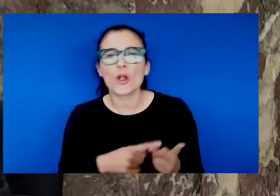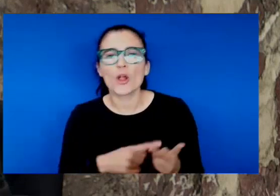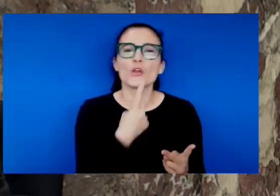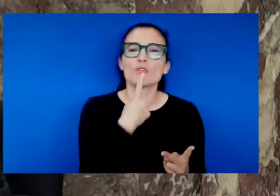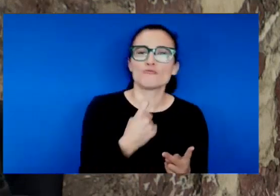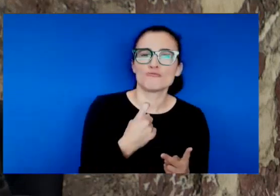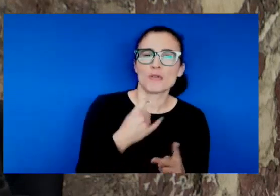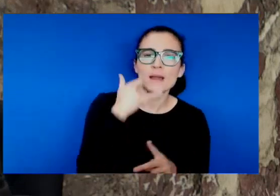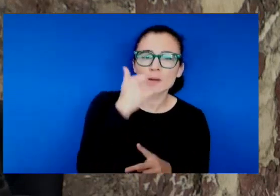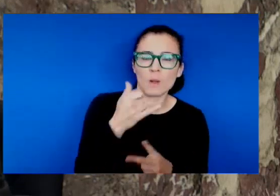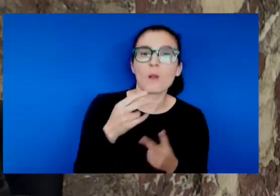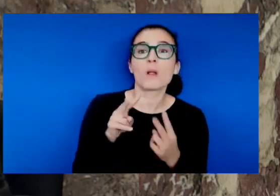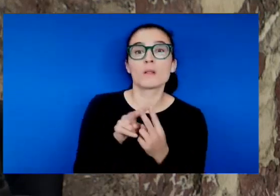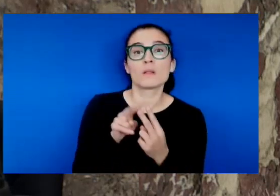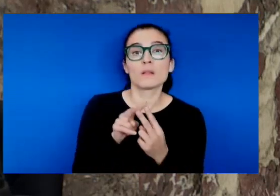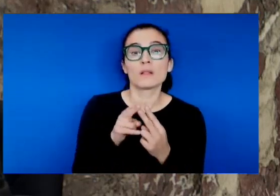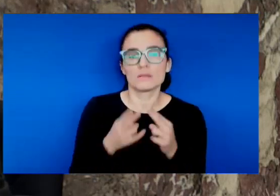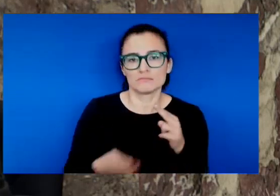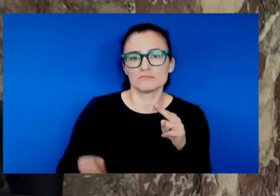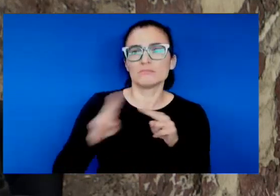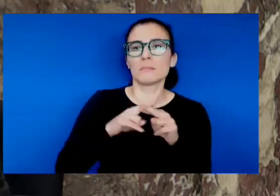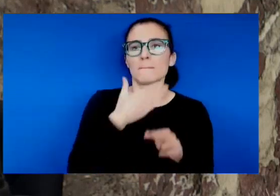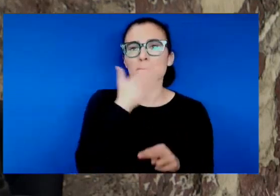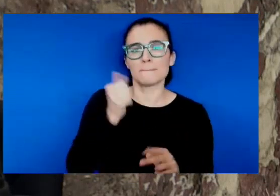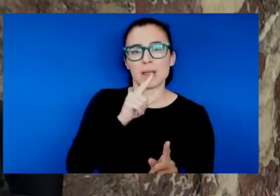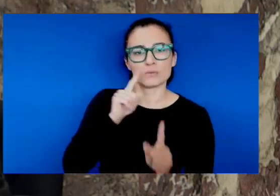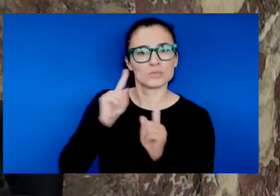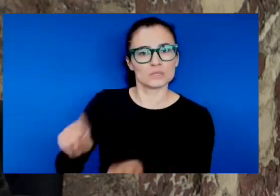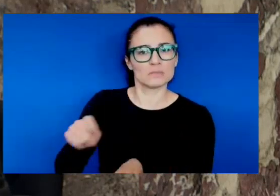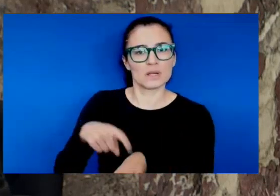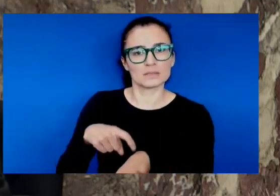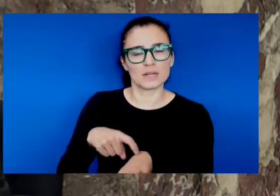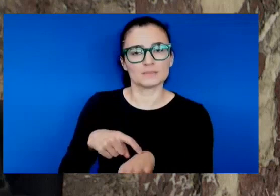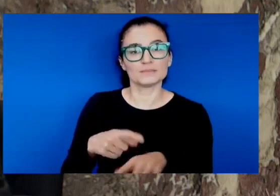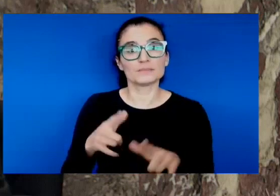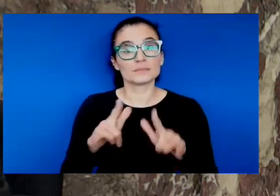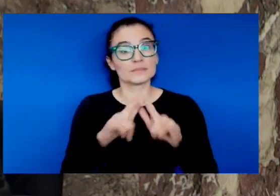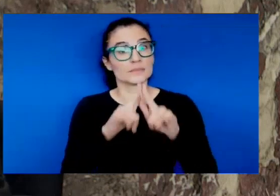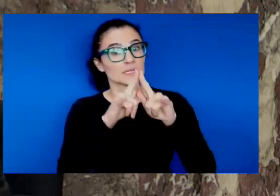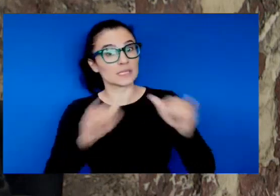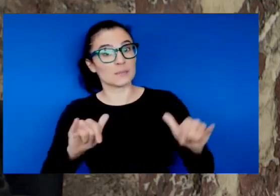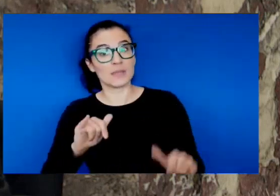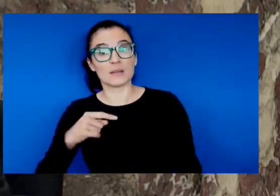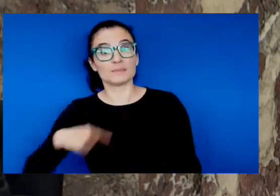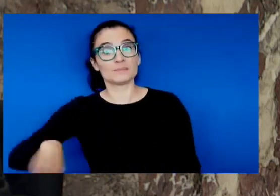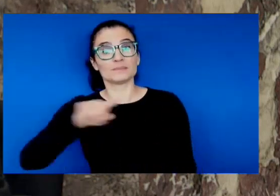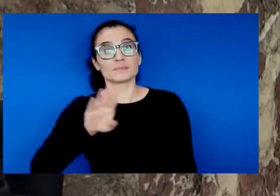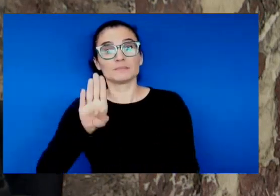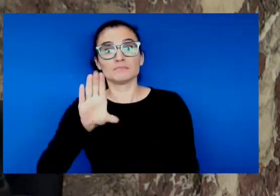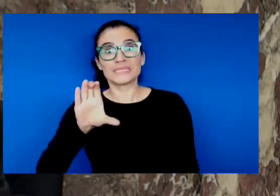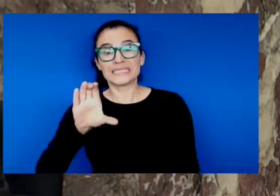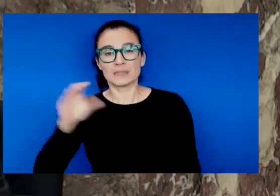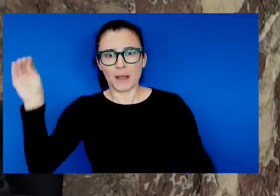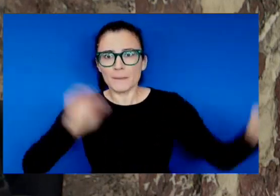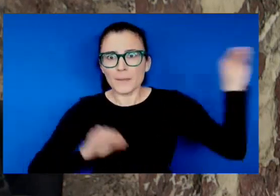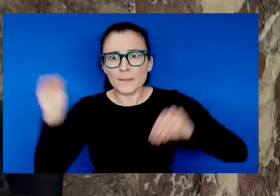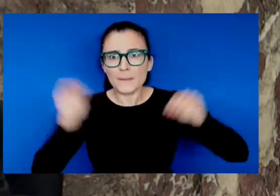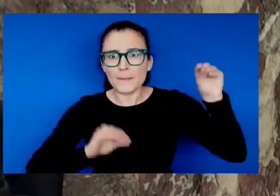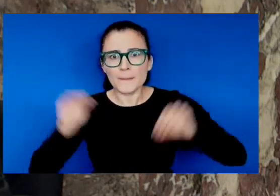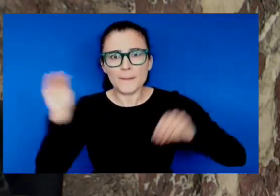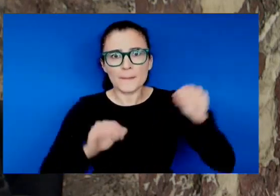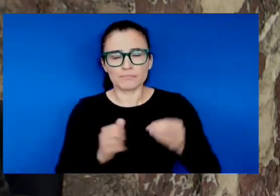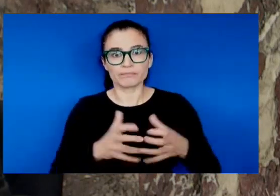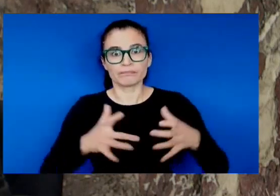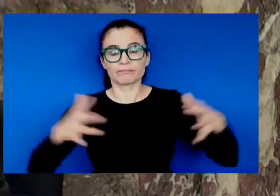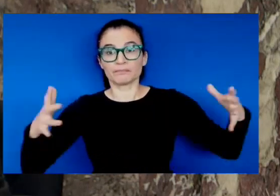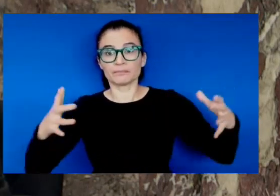by 800,000, Honourable Speaker, and the number of red and purple calls has increased by 25% in those periods.